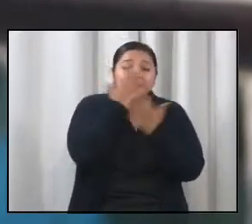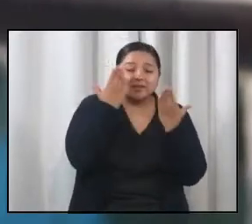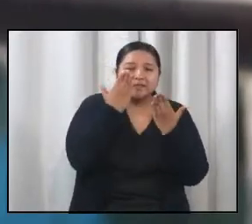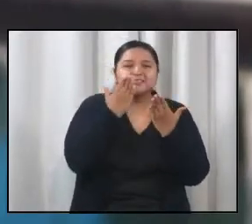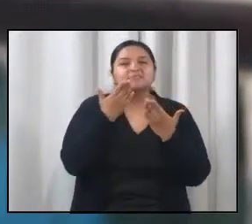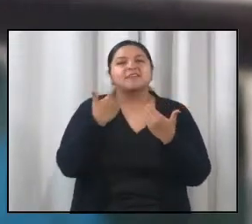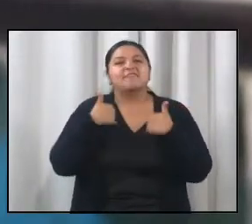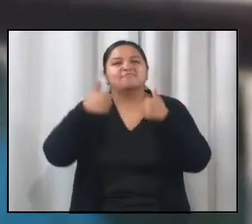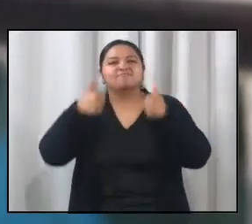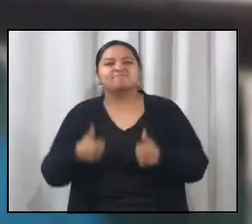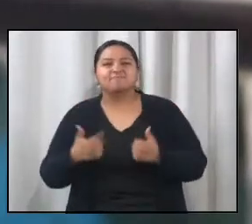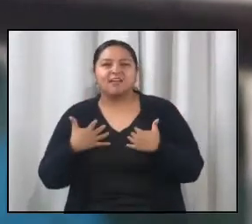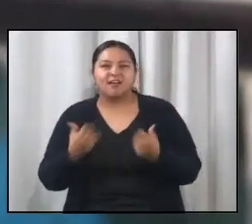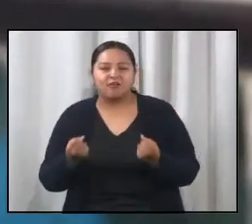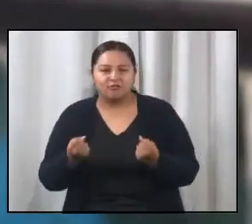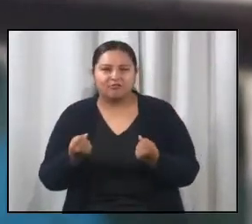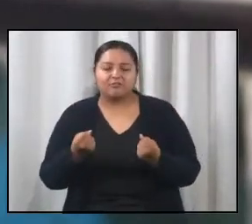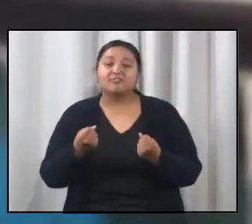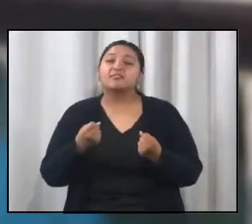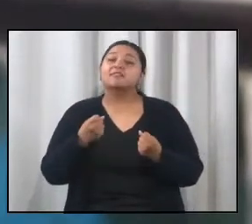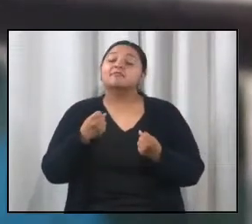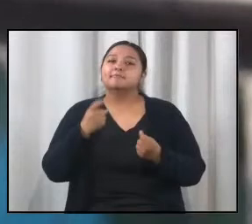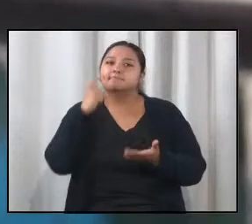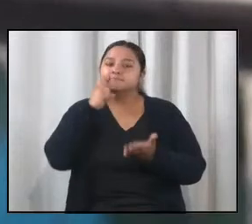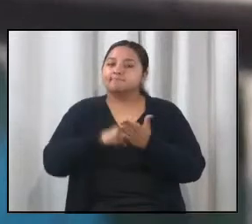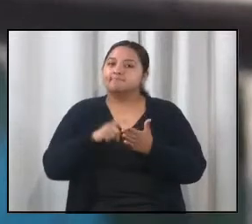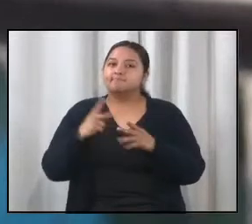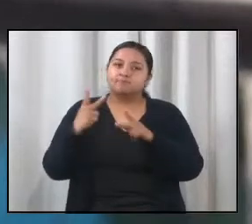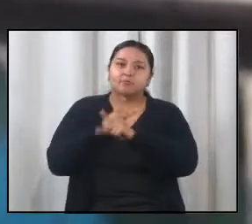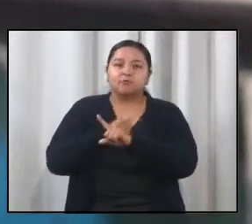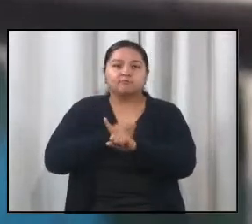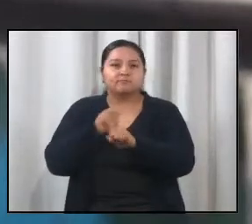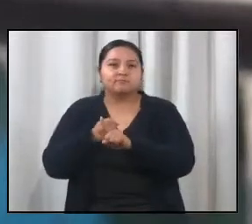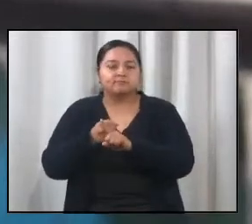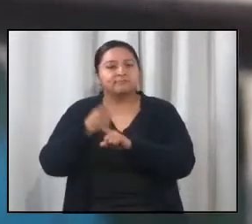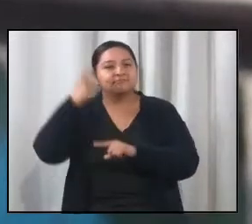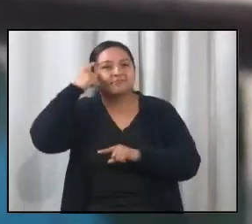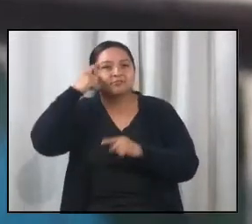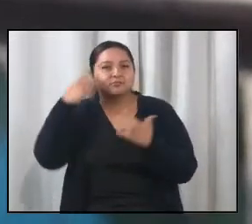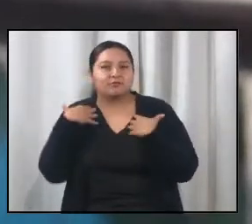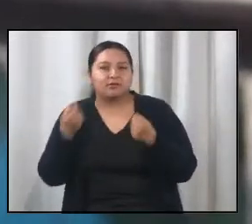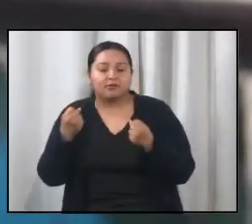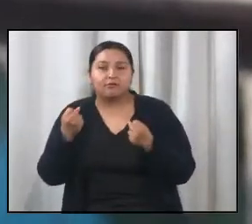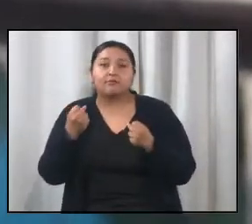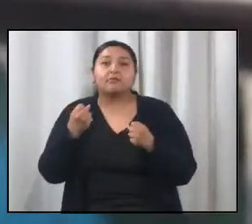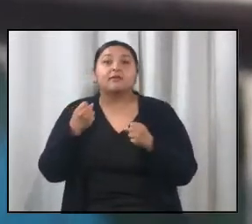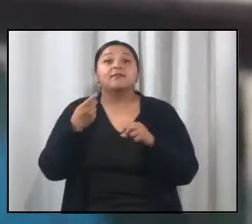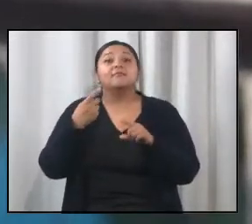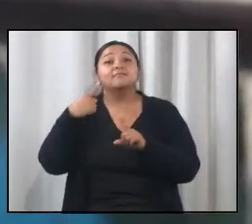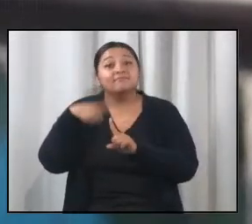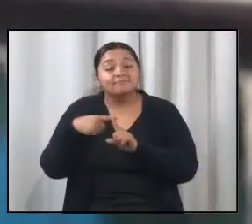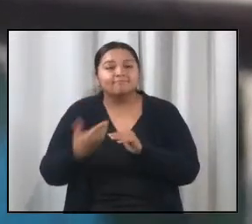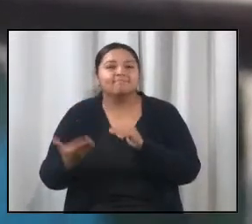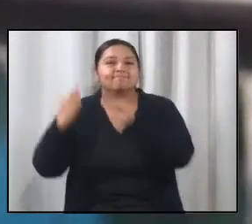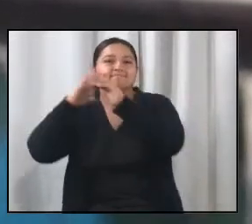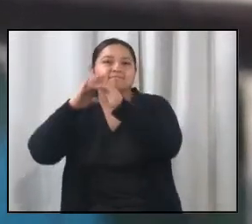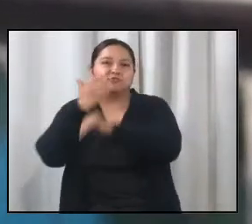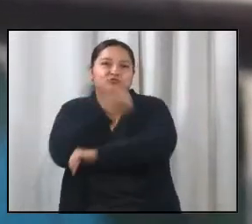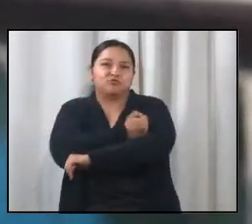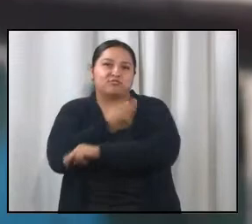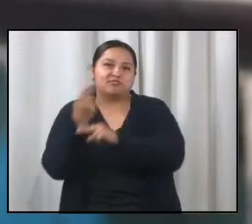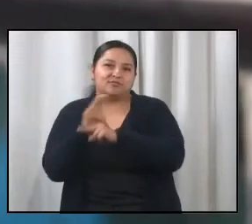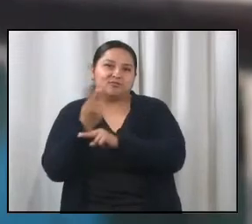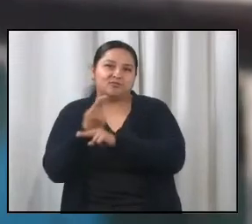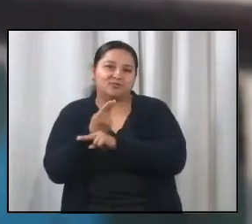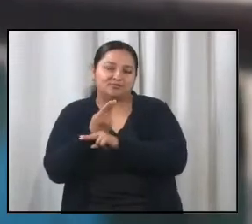a deterioration within their mental health and an increase of use of drugs as they're experiencing homelessness. In fact,